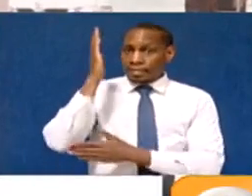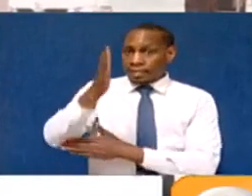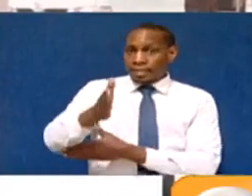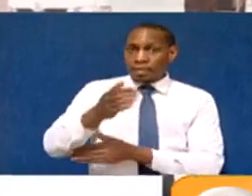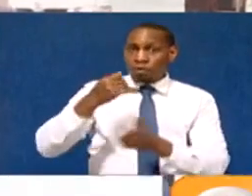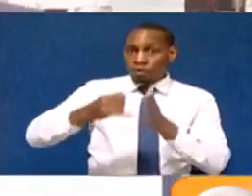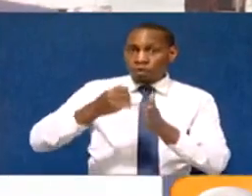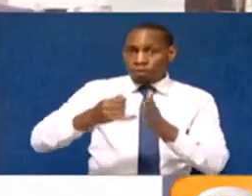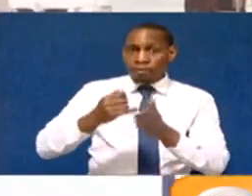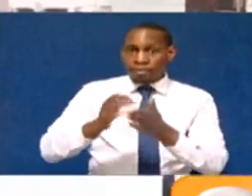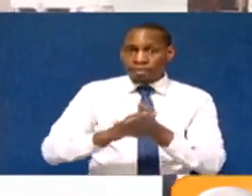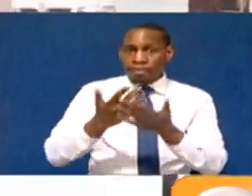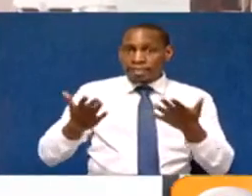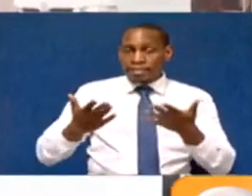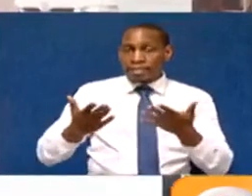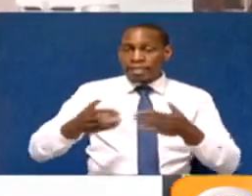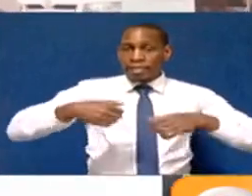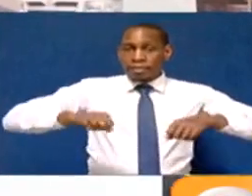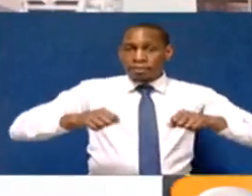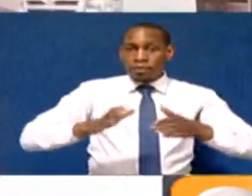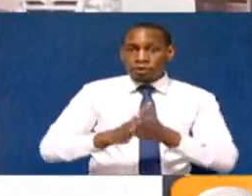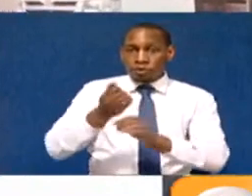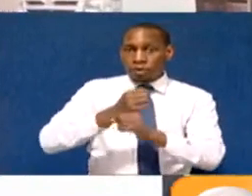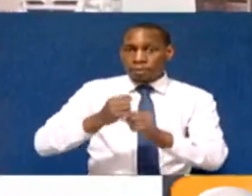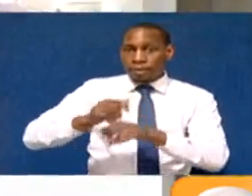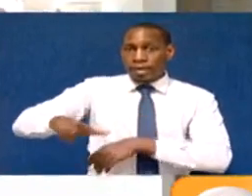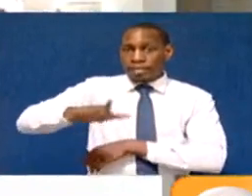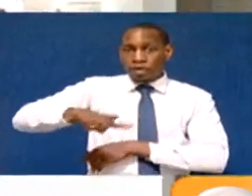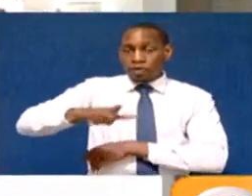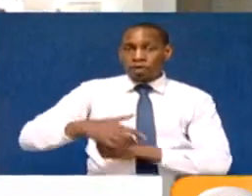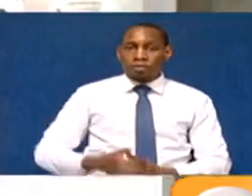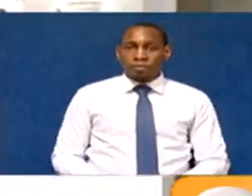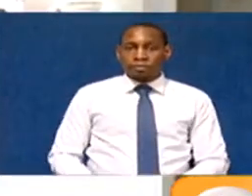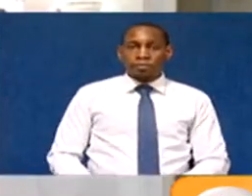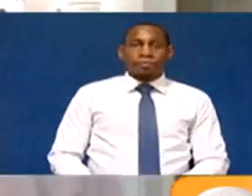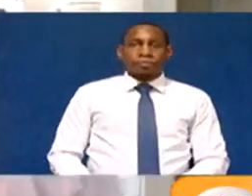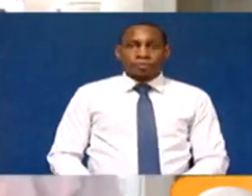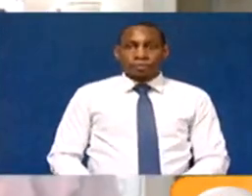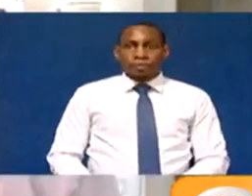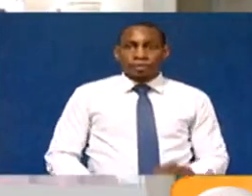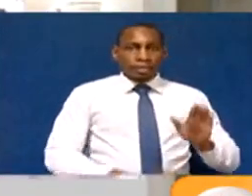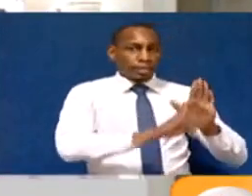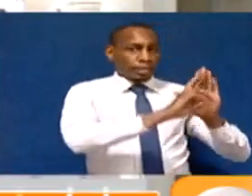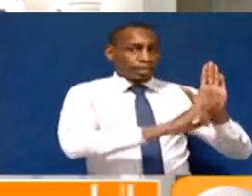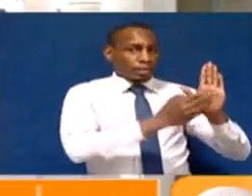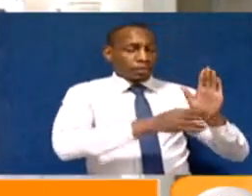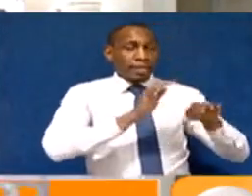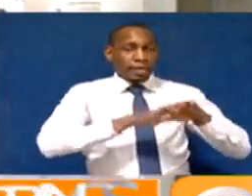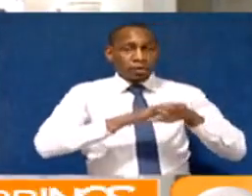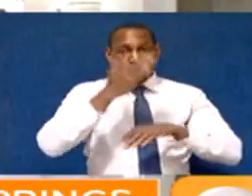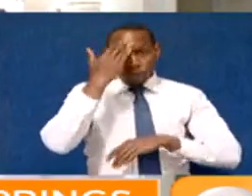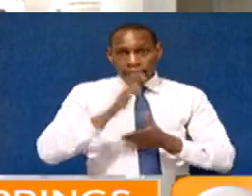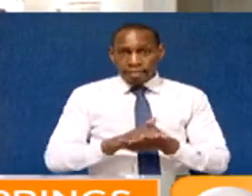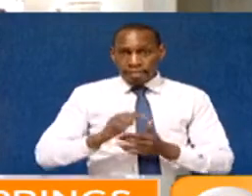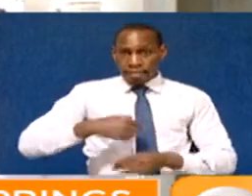directly to manufacture components for the motorcycle assembly for local content. The regulation is very ideal because as